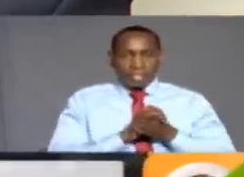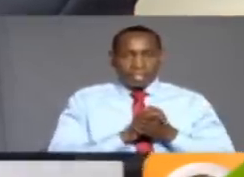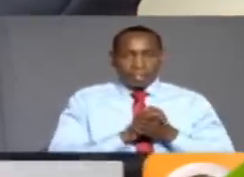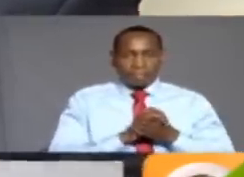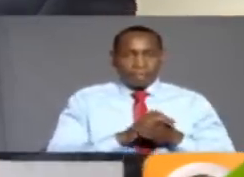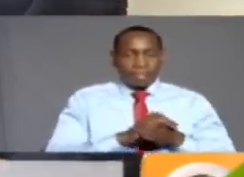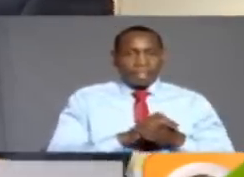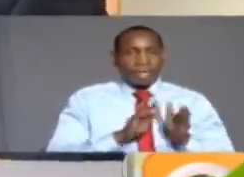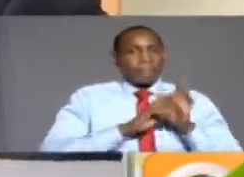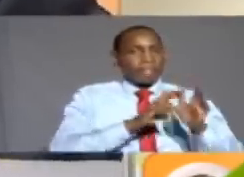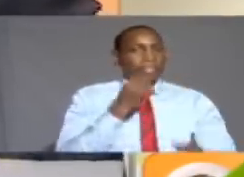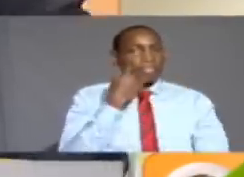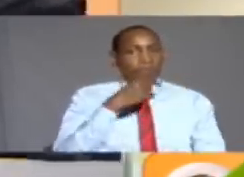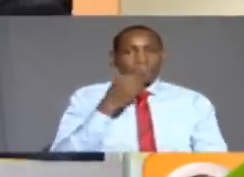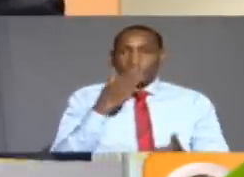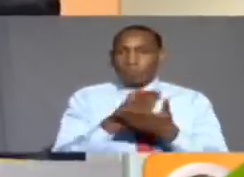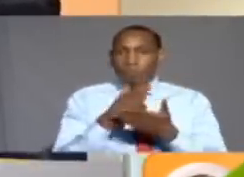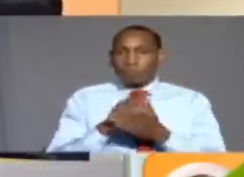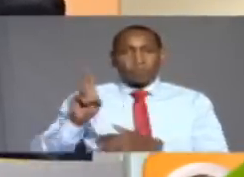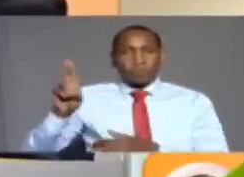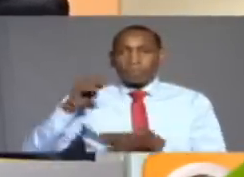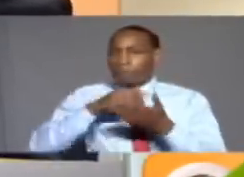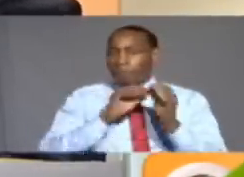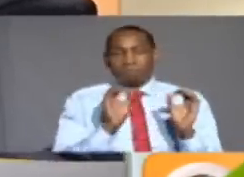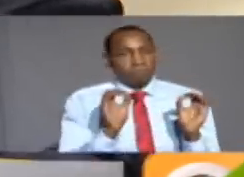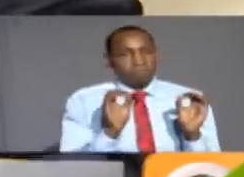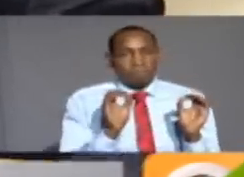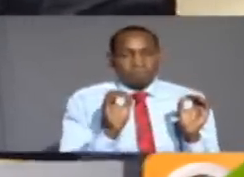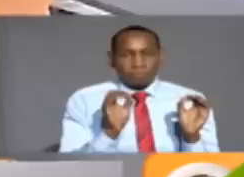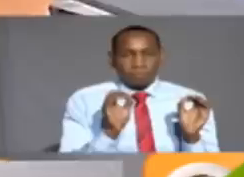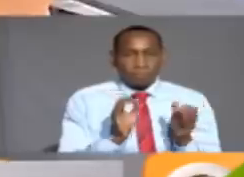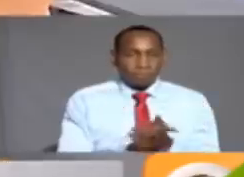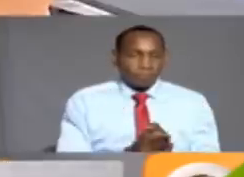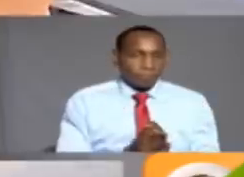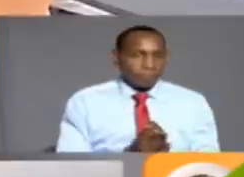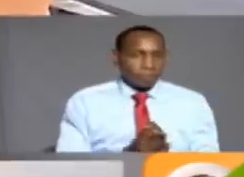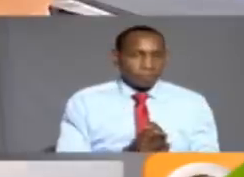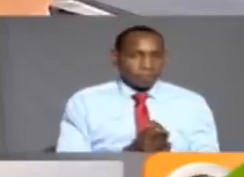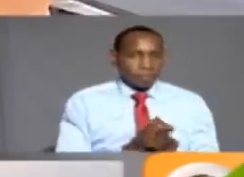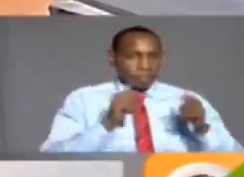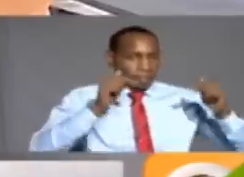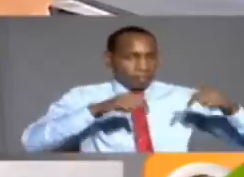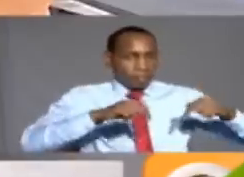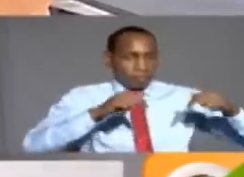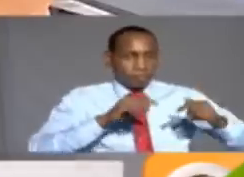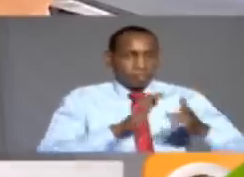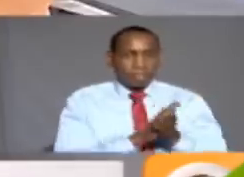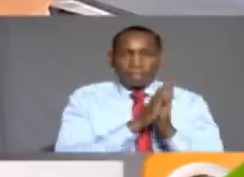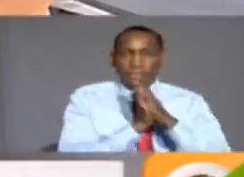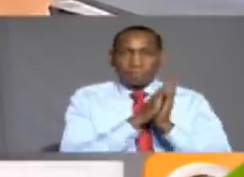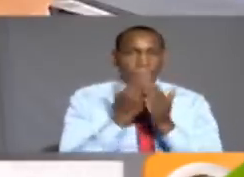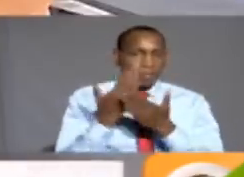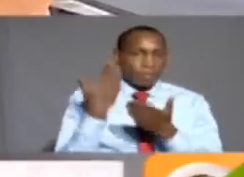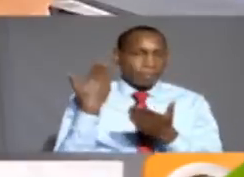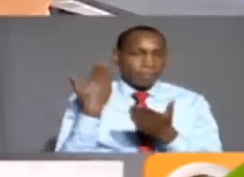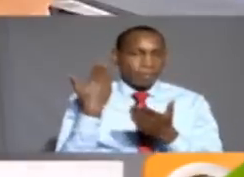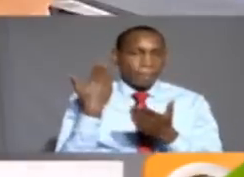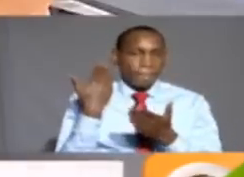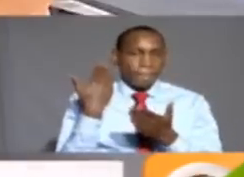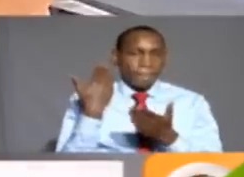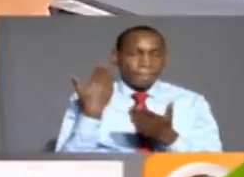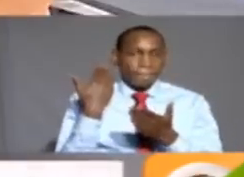on behalf of? Because certainly it is no longer who doing that. Okay, I just want to ask you this question. Yeah. Today, this is a story we did earlier. You were before